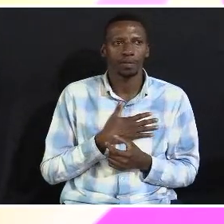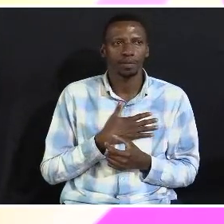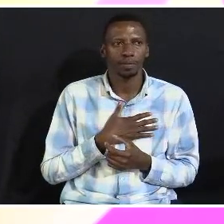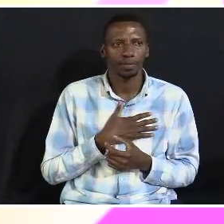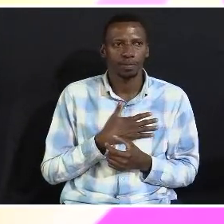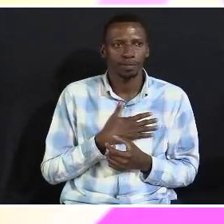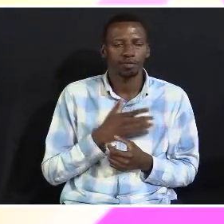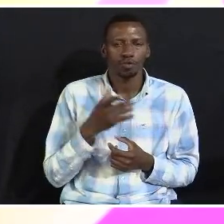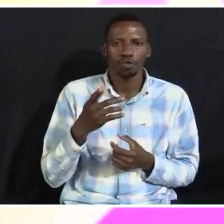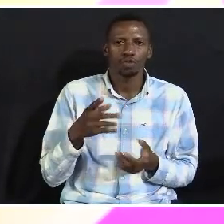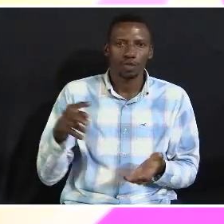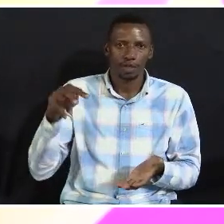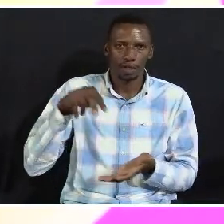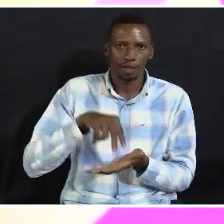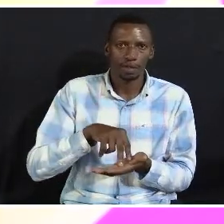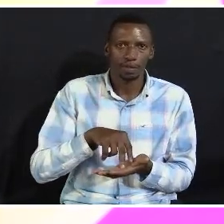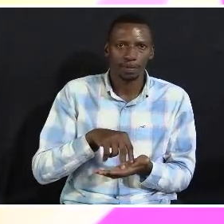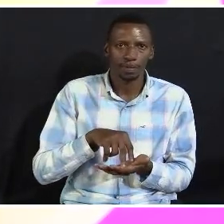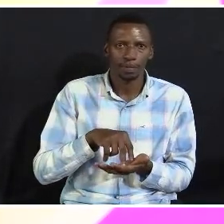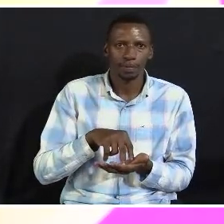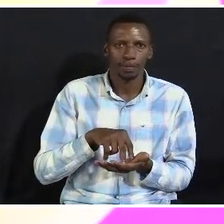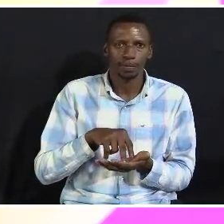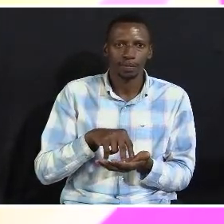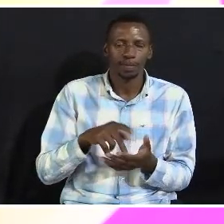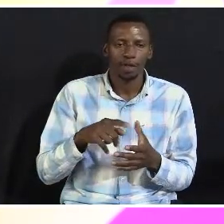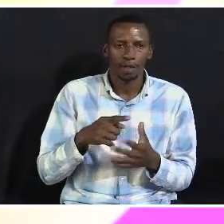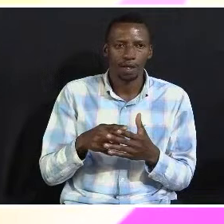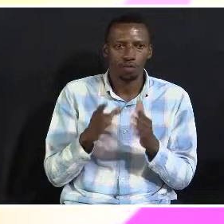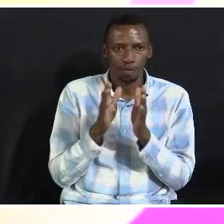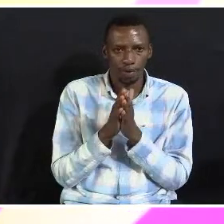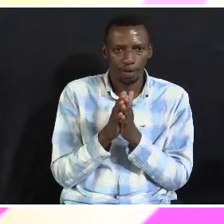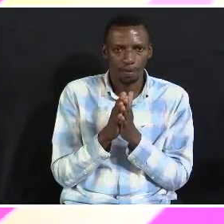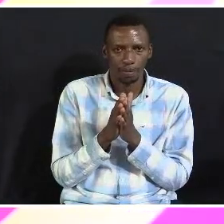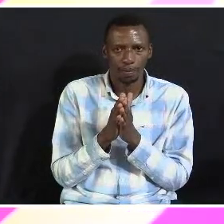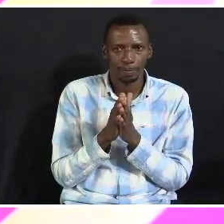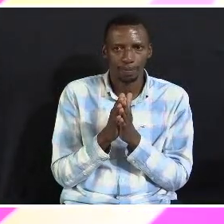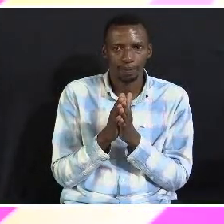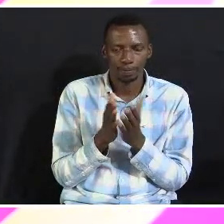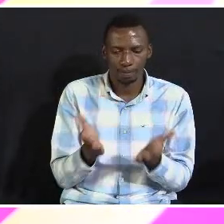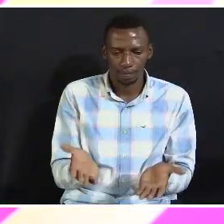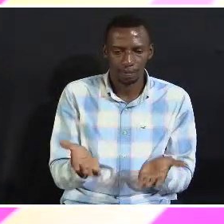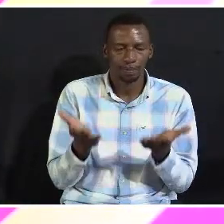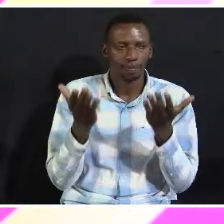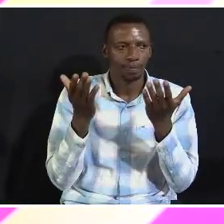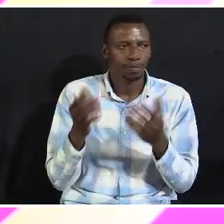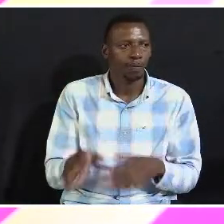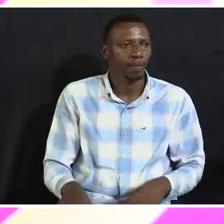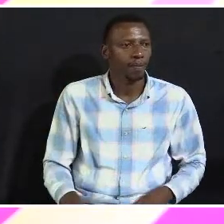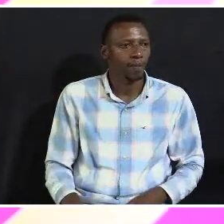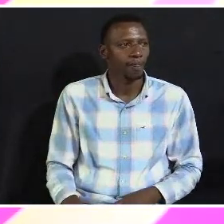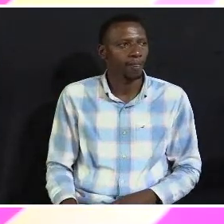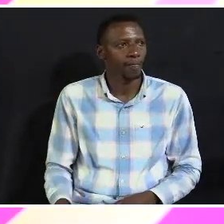that you rise as we pray. If there is anyone saying,